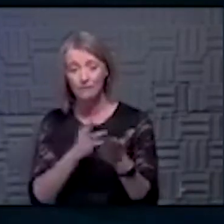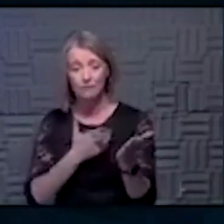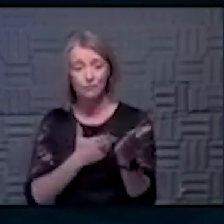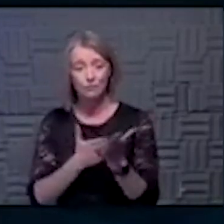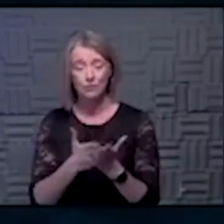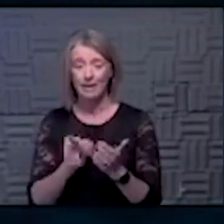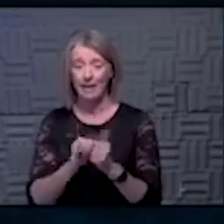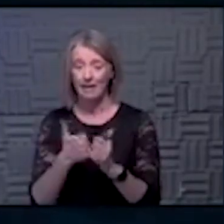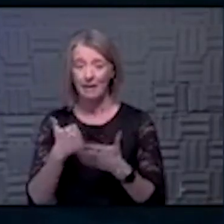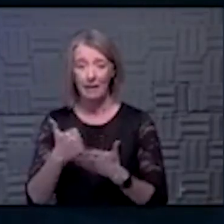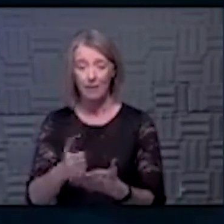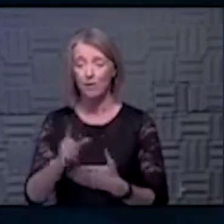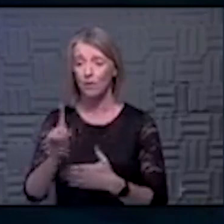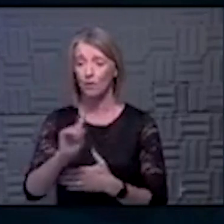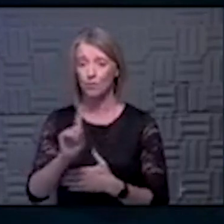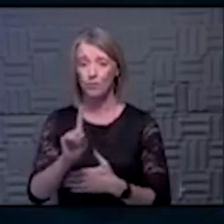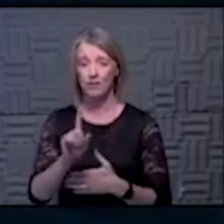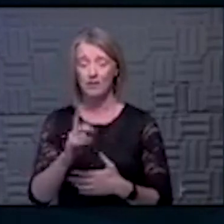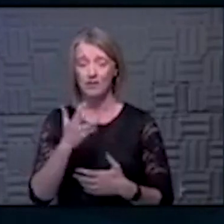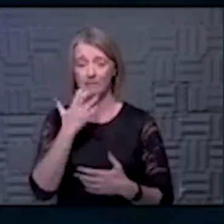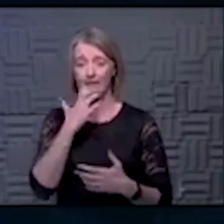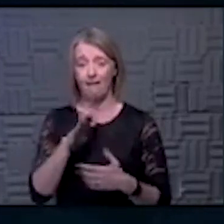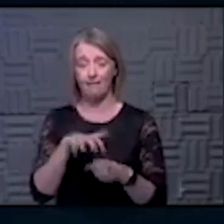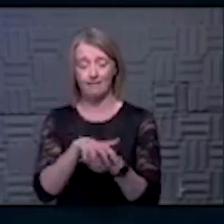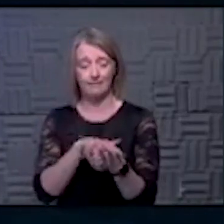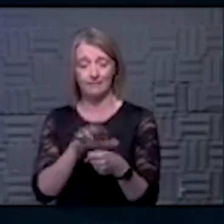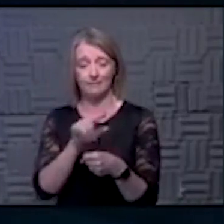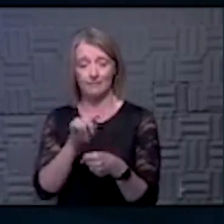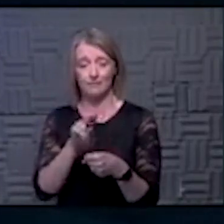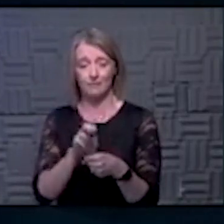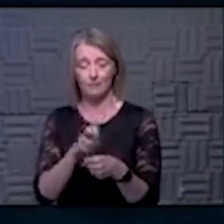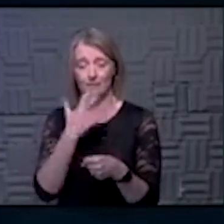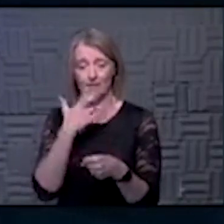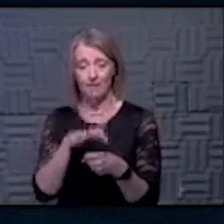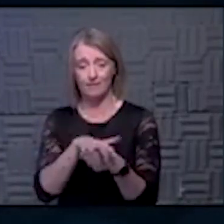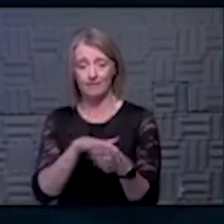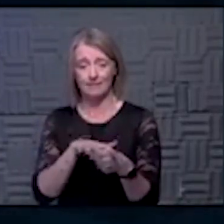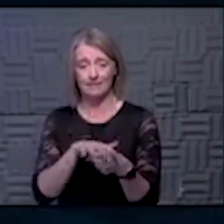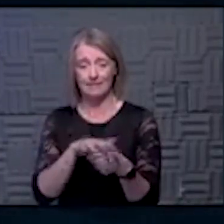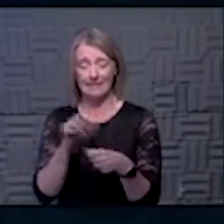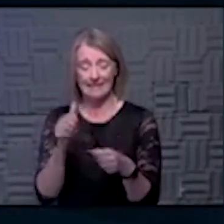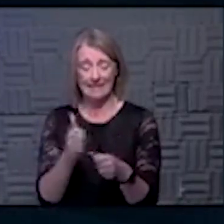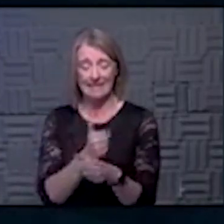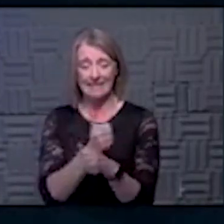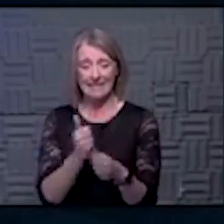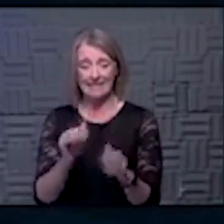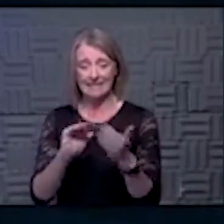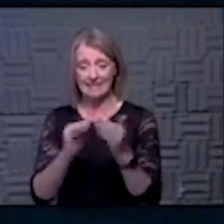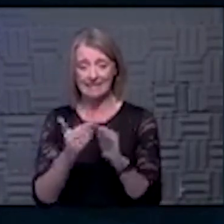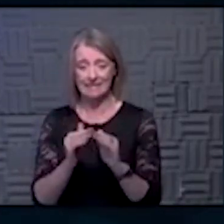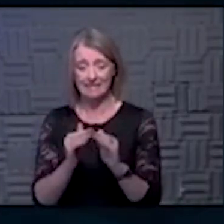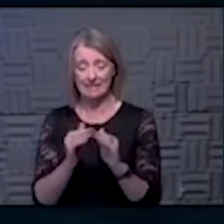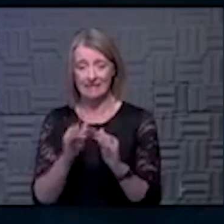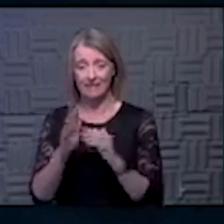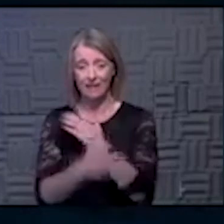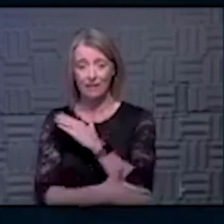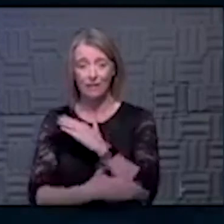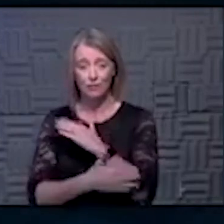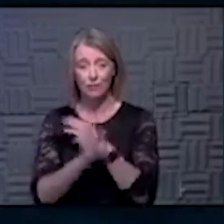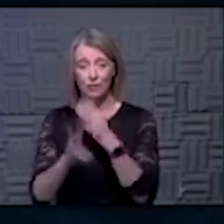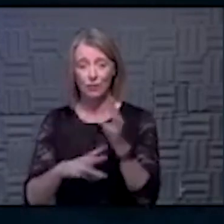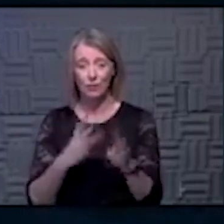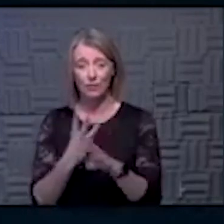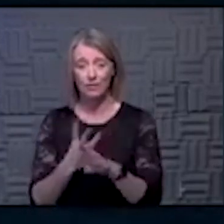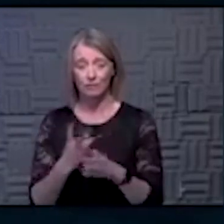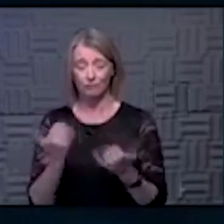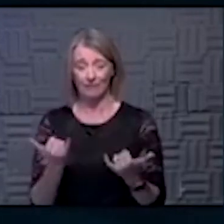how to help you. Where's the hottest zone, the hottest spot in any city in the country or in the world? It's